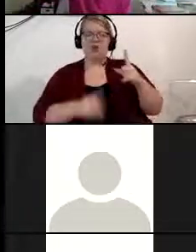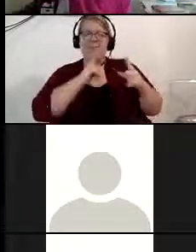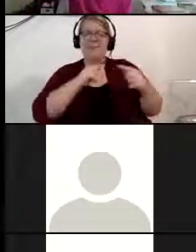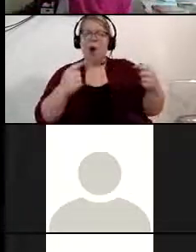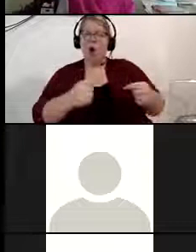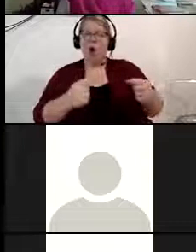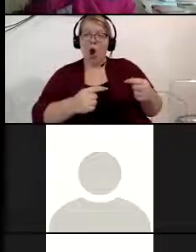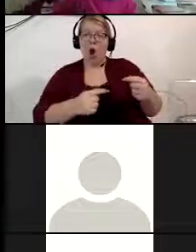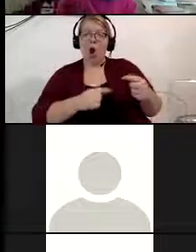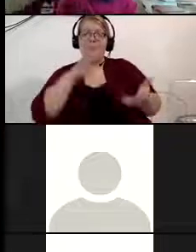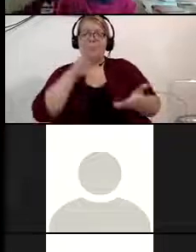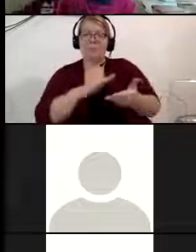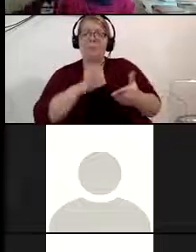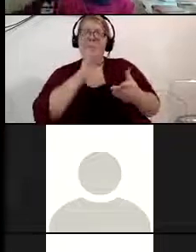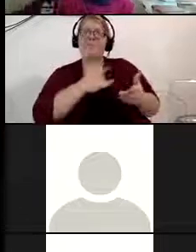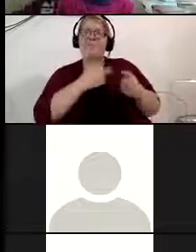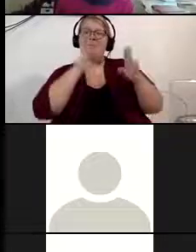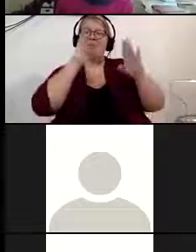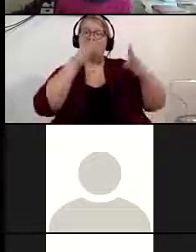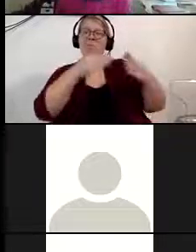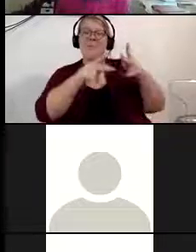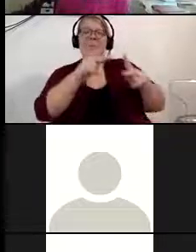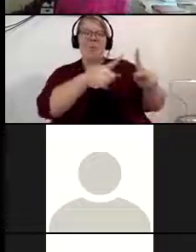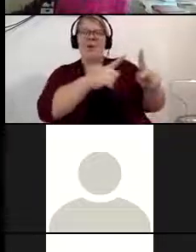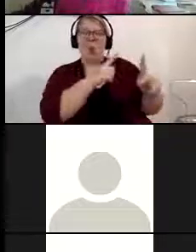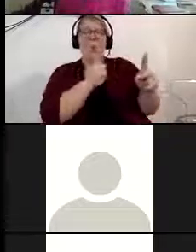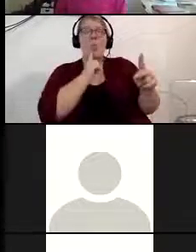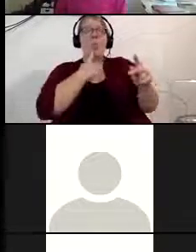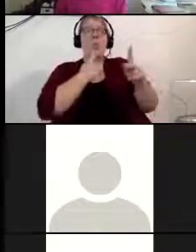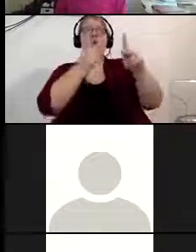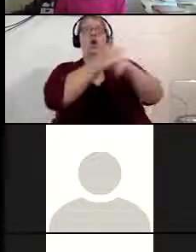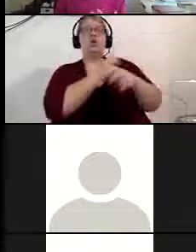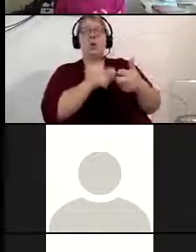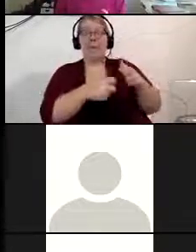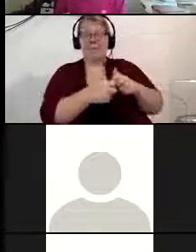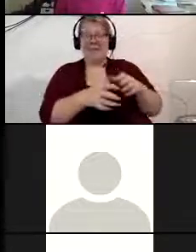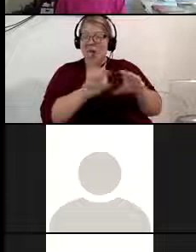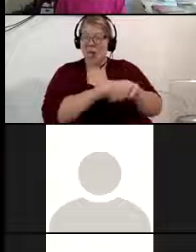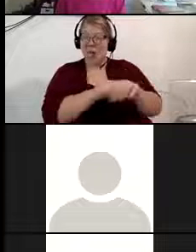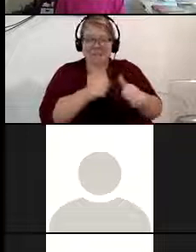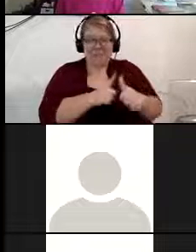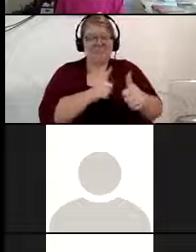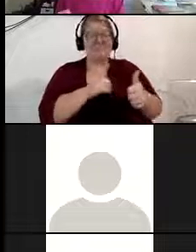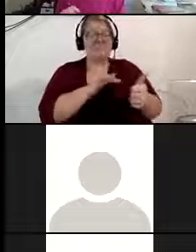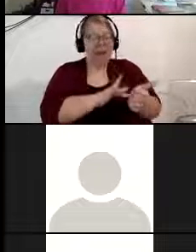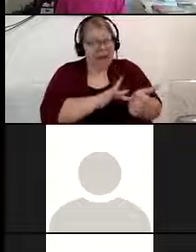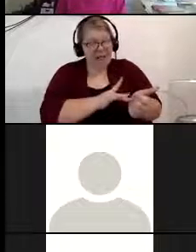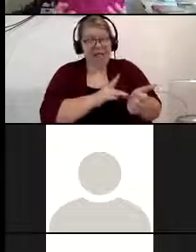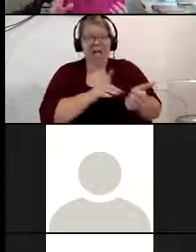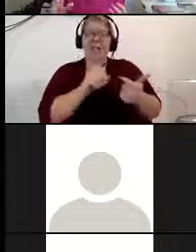at those who have the most severe problems. And they involve medical problems, emotional